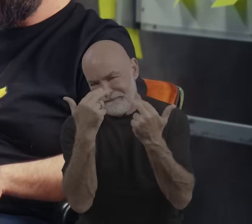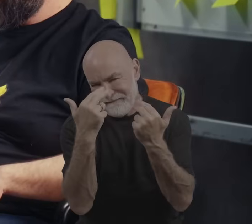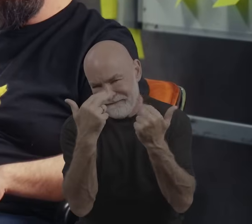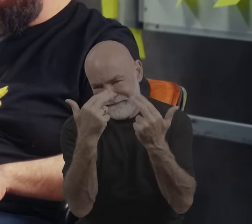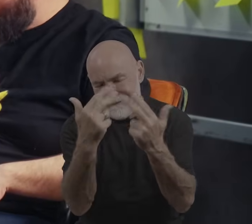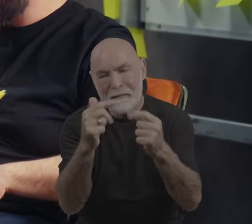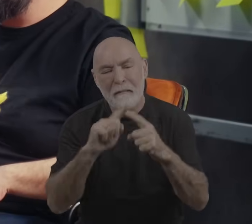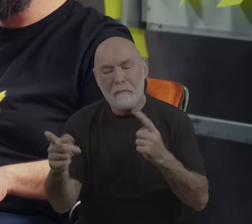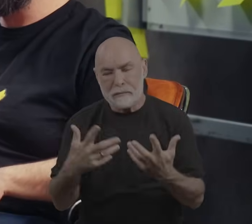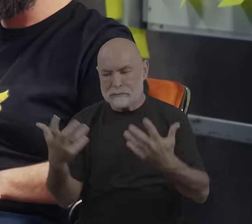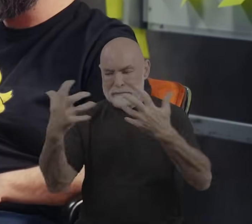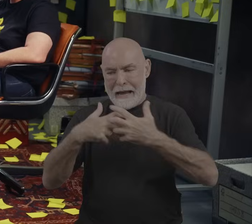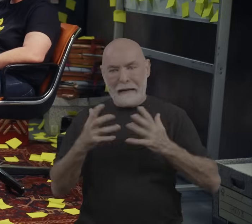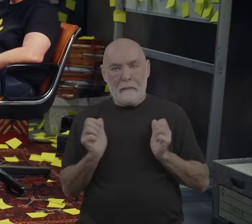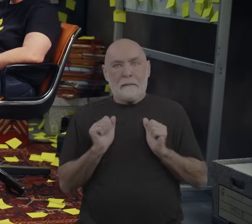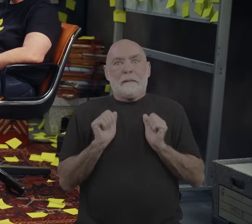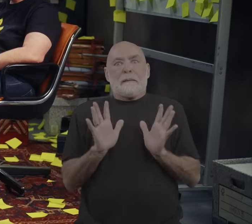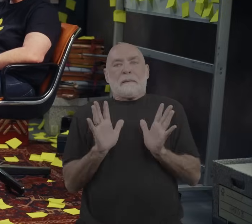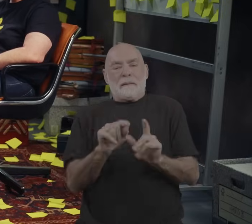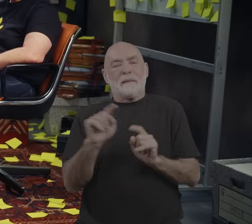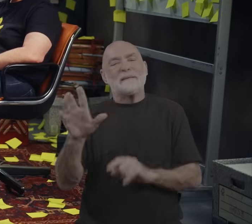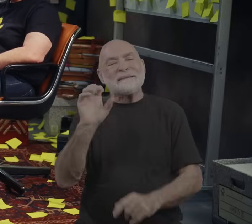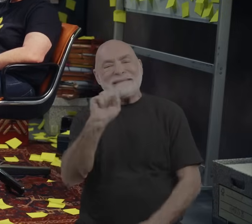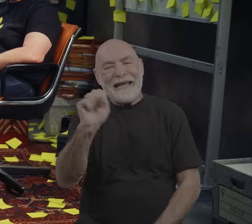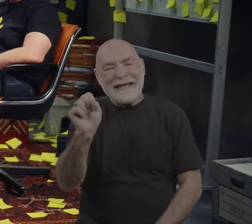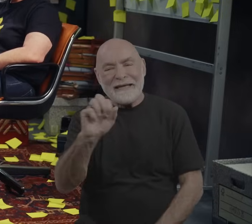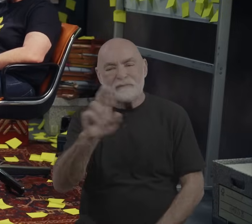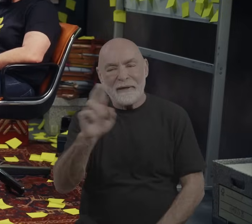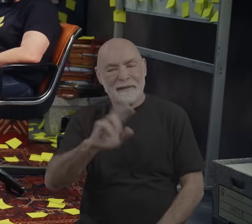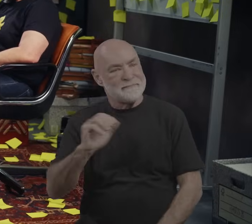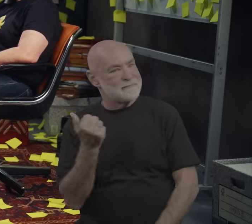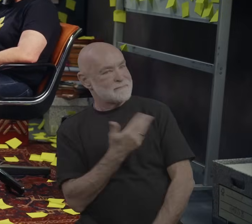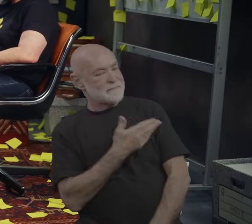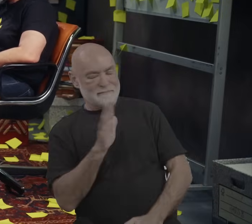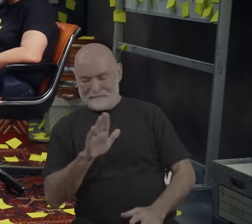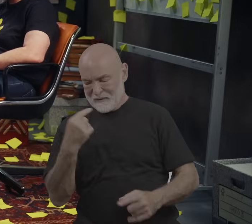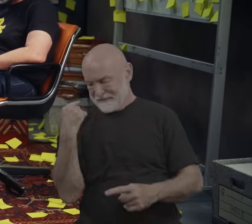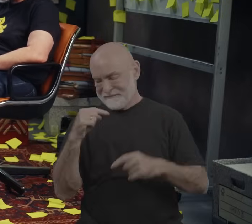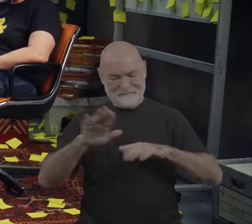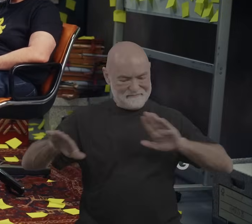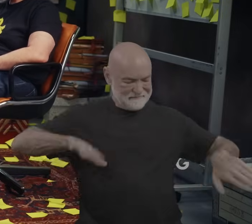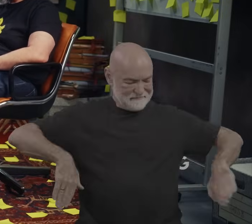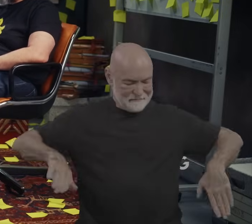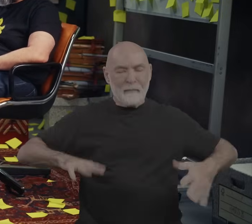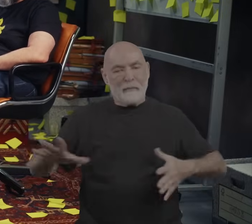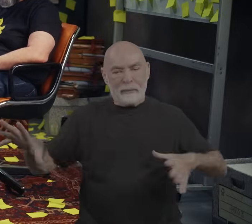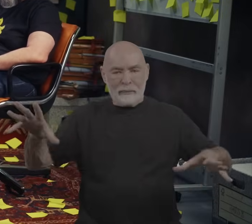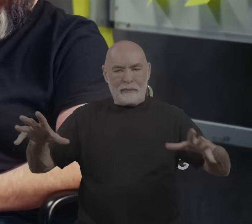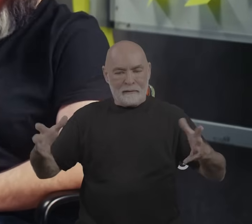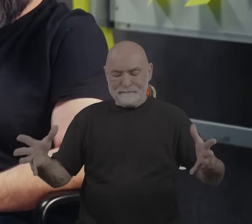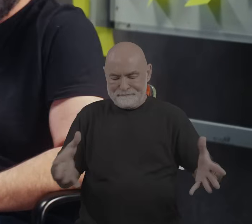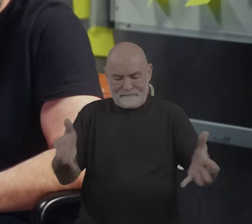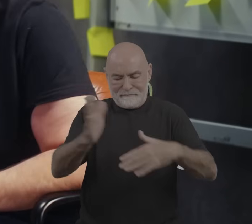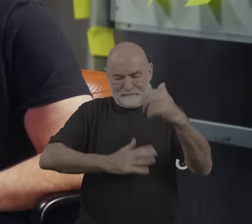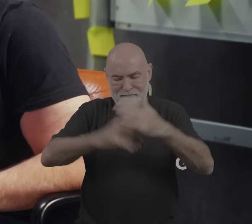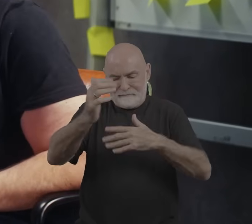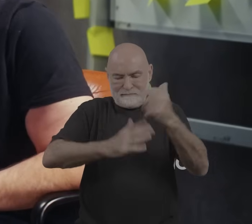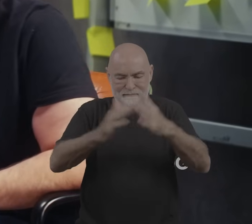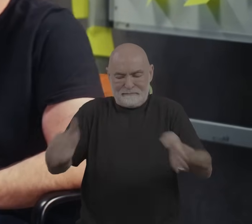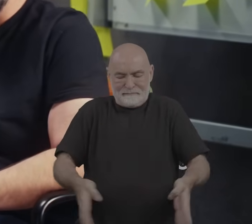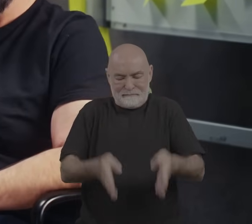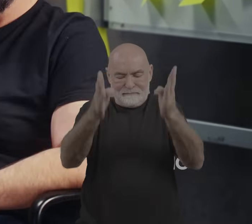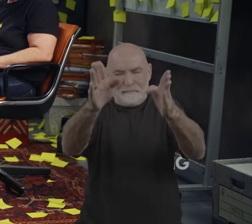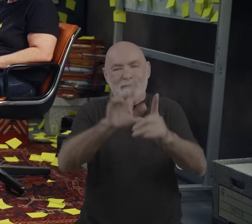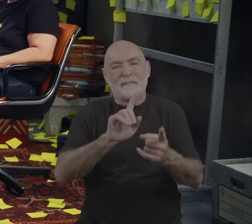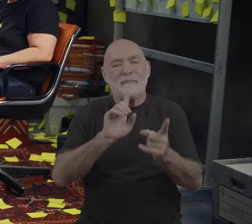character, completely terrifying. And Sticky Ricky is joining us today. Yes. He's just getting himself together, and maybe he'll answer a